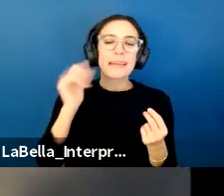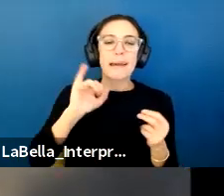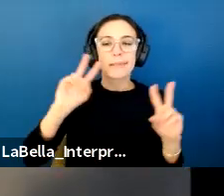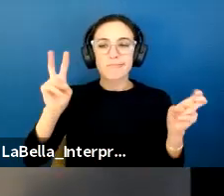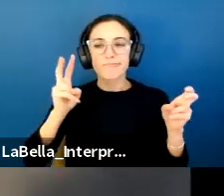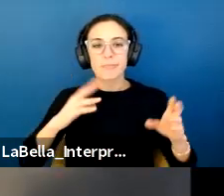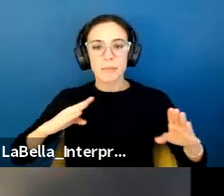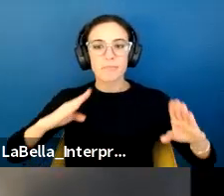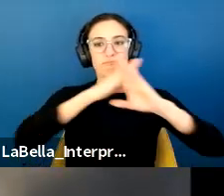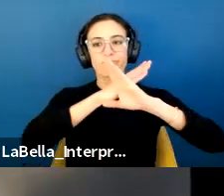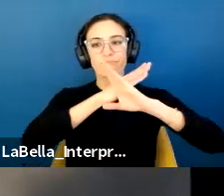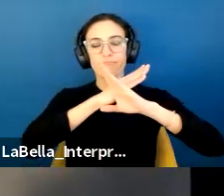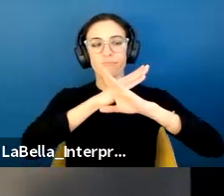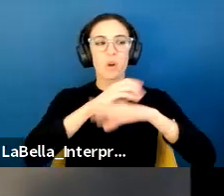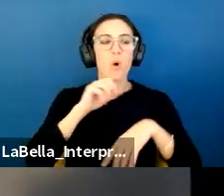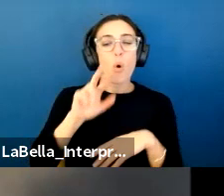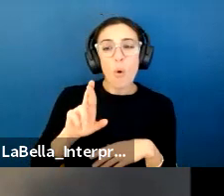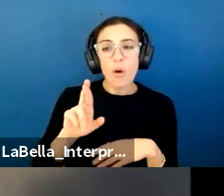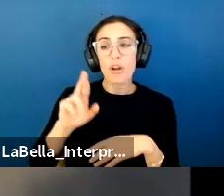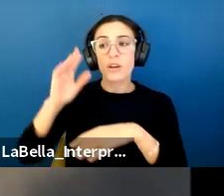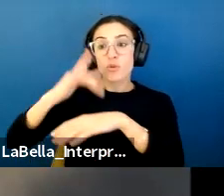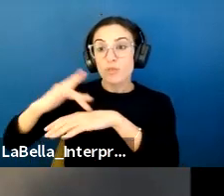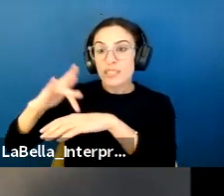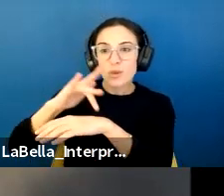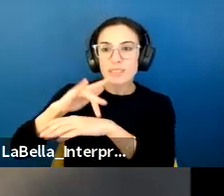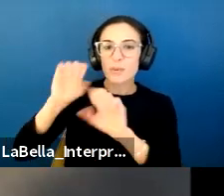or resources for really moving forward?